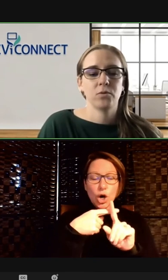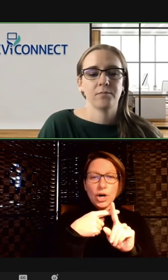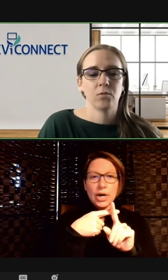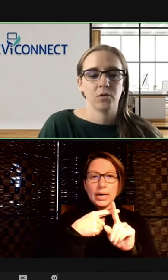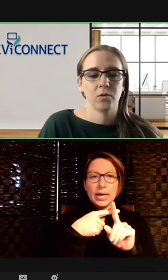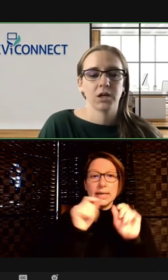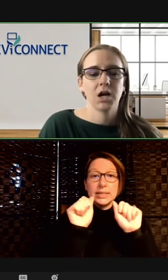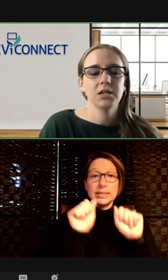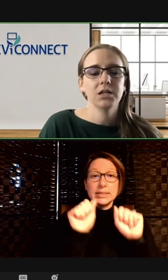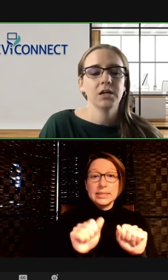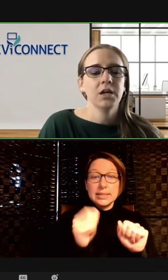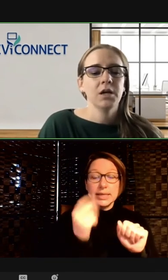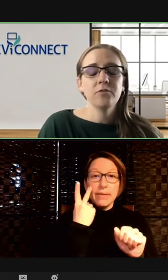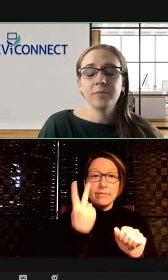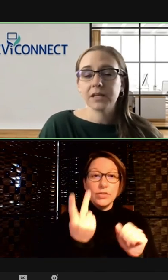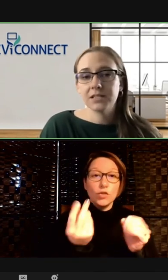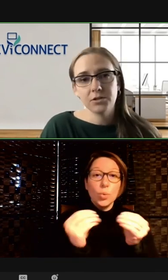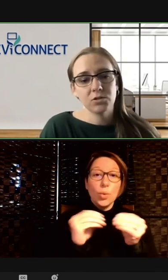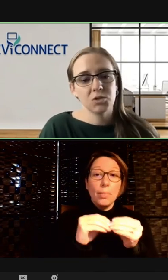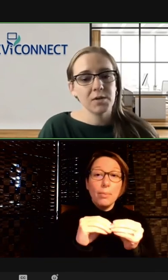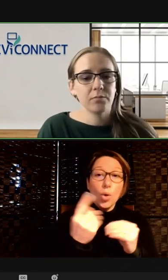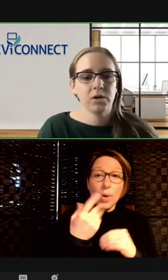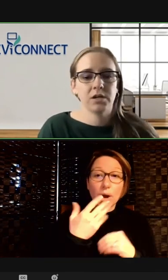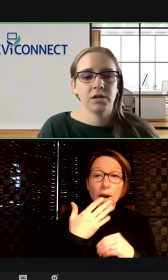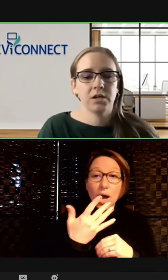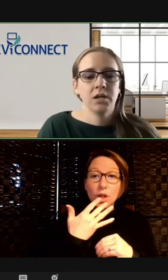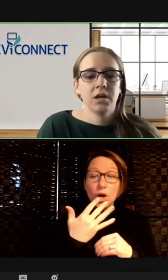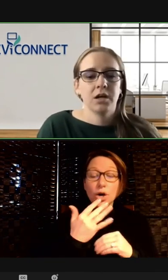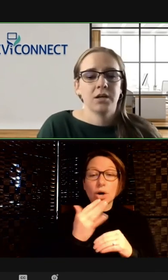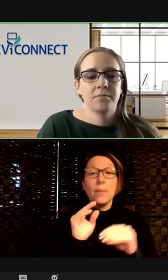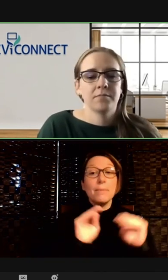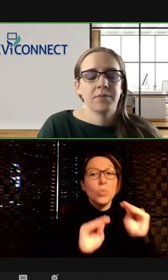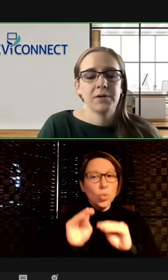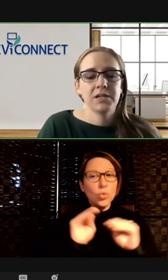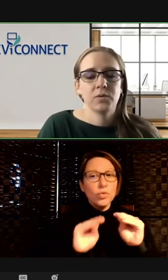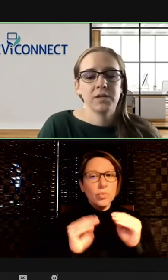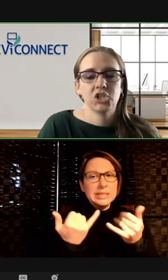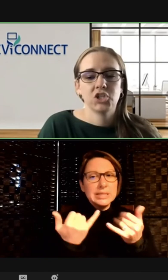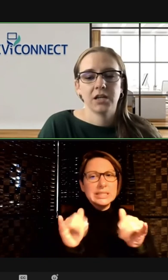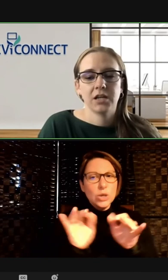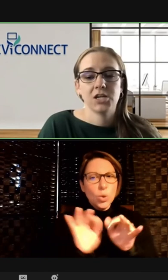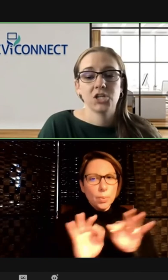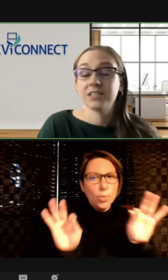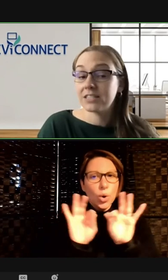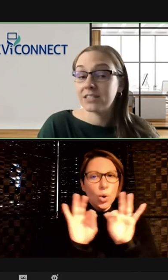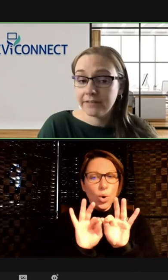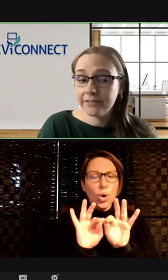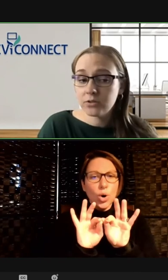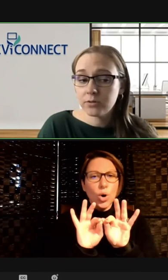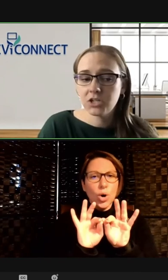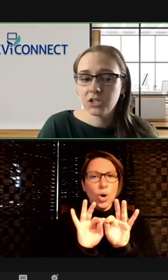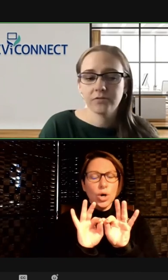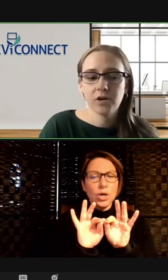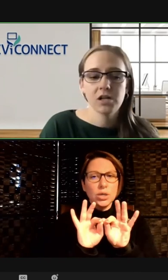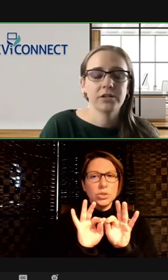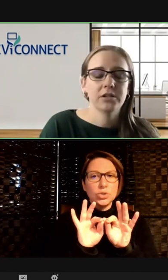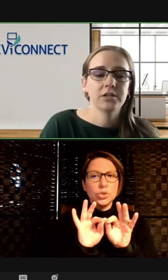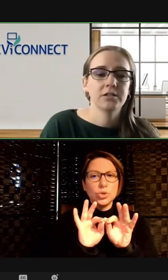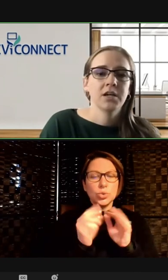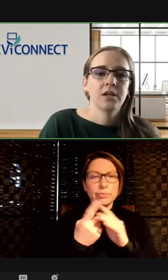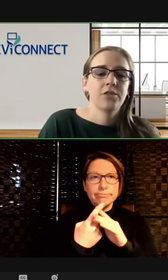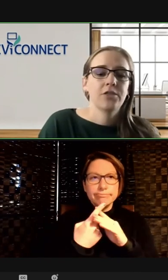be viewed with more than one color. Movement continues to be an important property to initiate and occasionally sustain visual attention